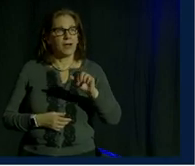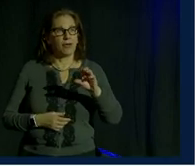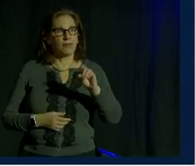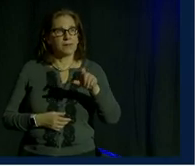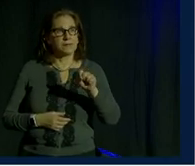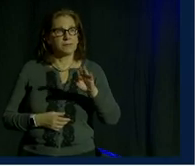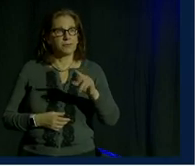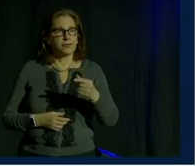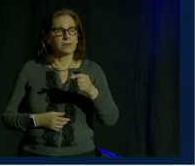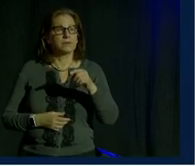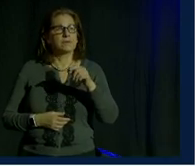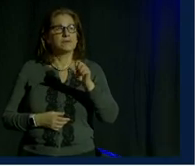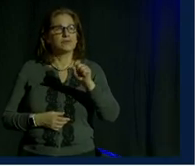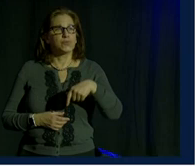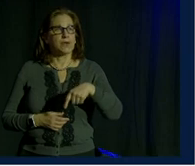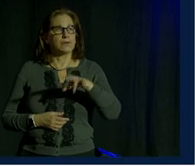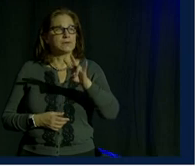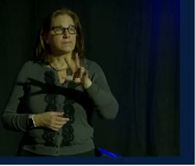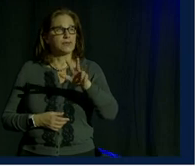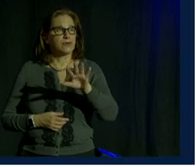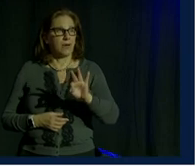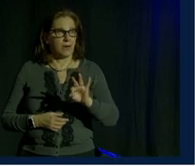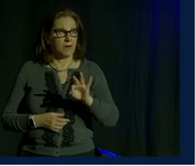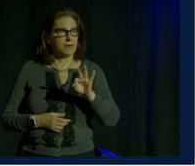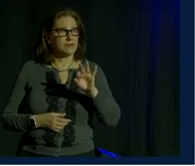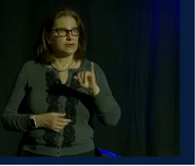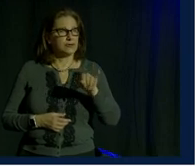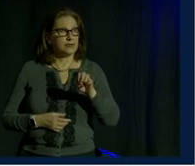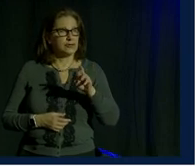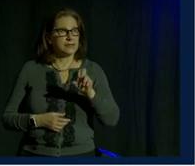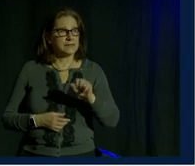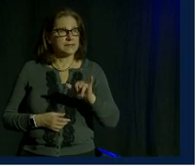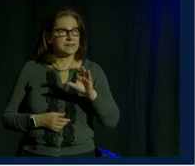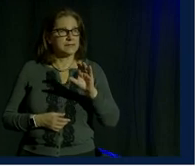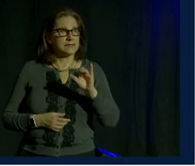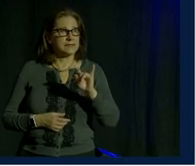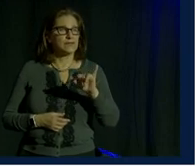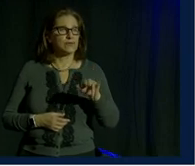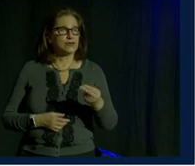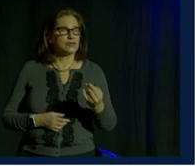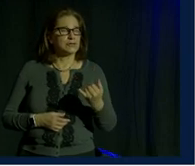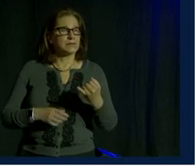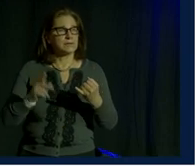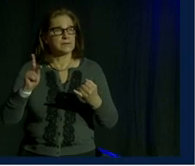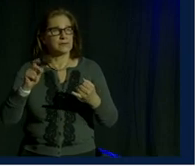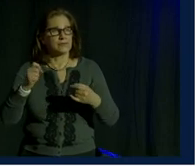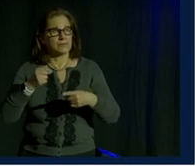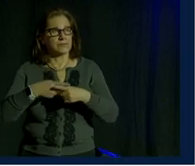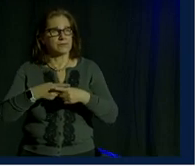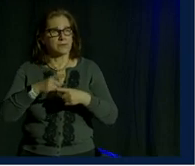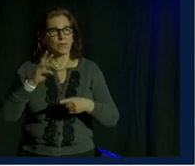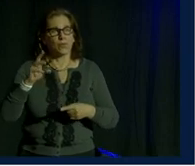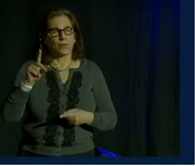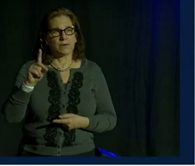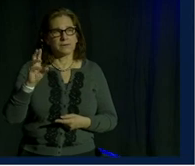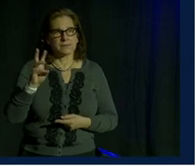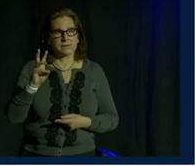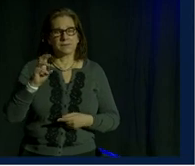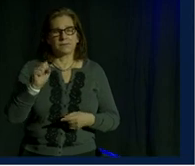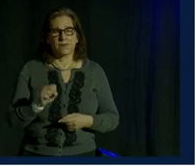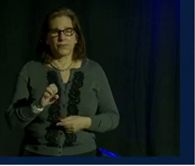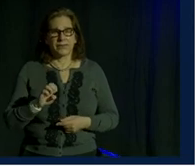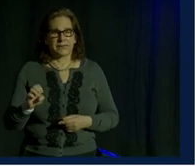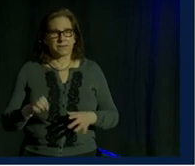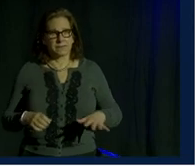and 768 as part of its redevelopment of the Capital Carrollsburg within the Capitol Riverfront neighborhood of